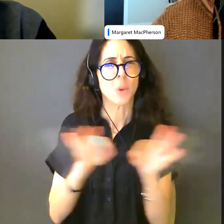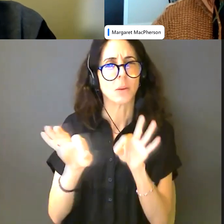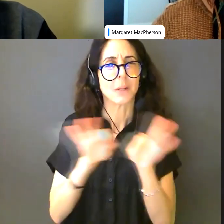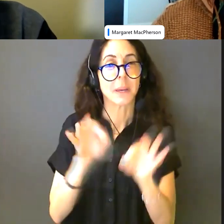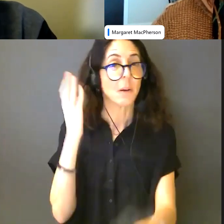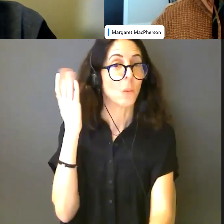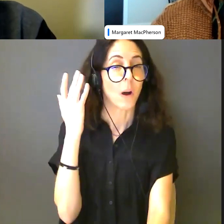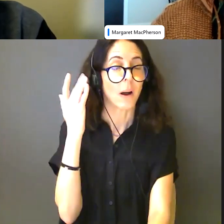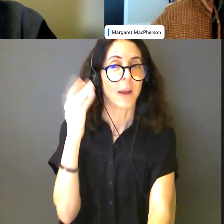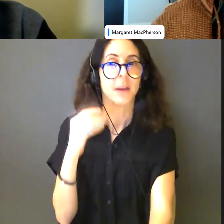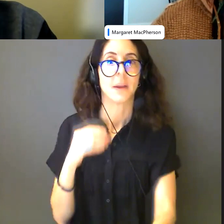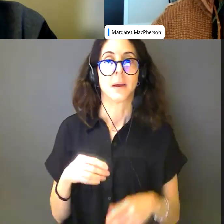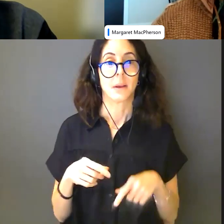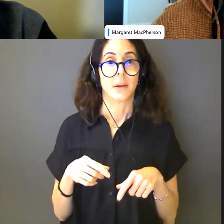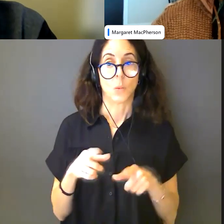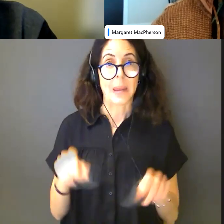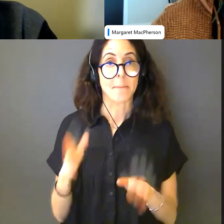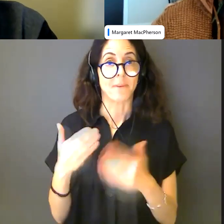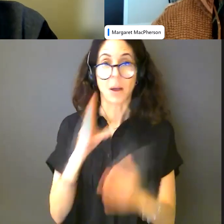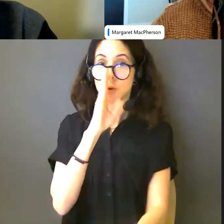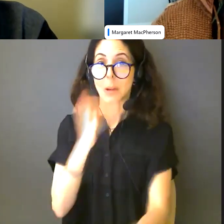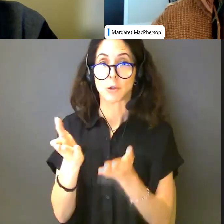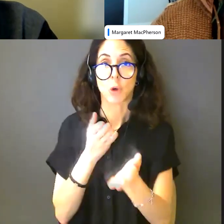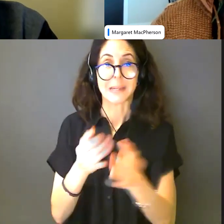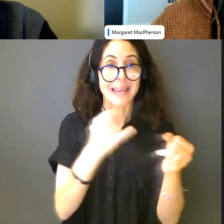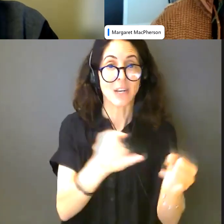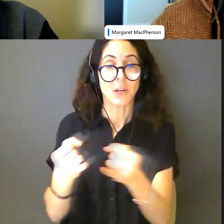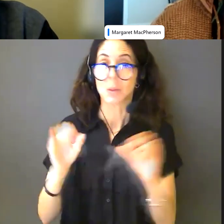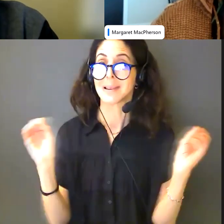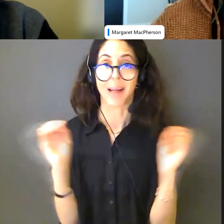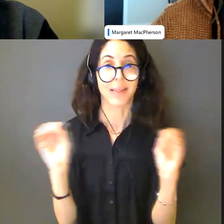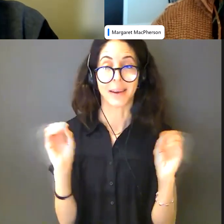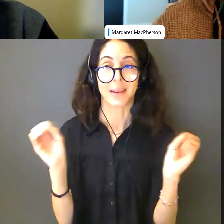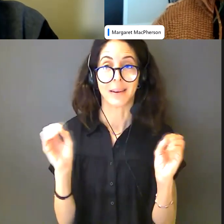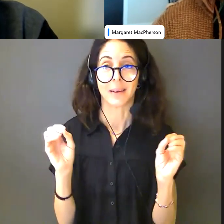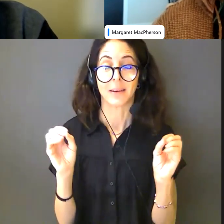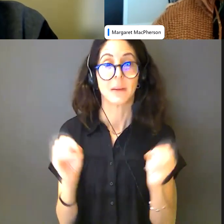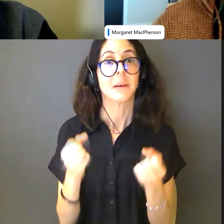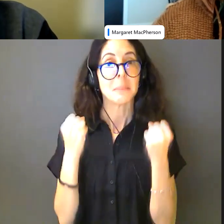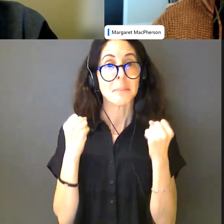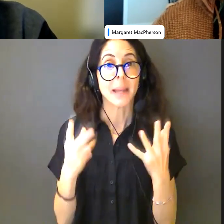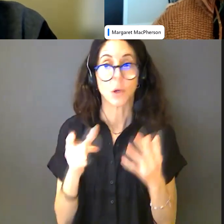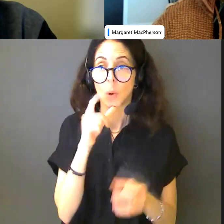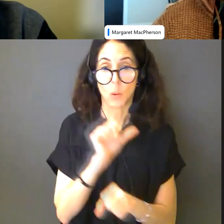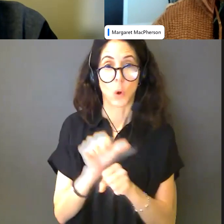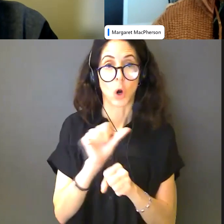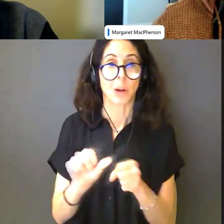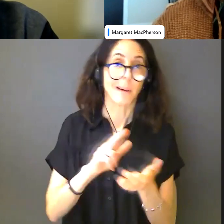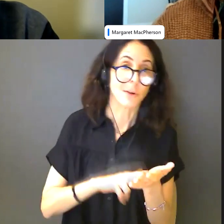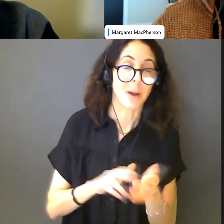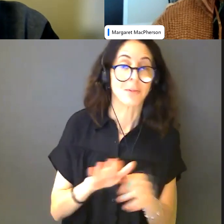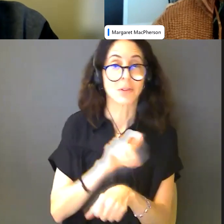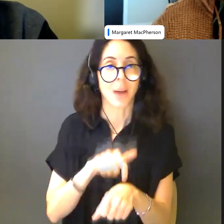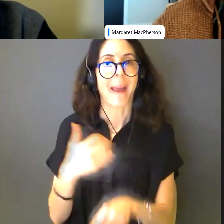do not do direct service to individuals. And many of the people who work with us have had a history in